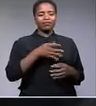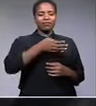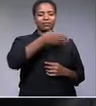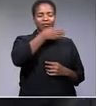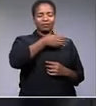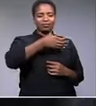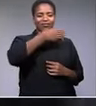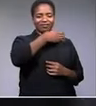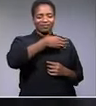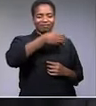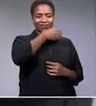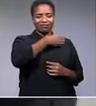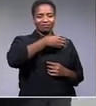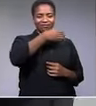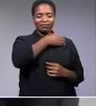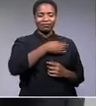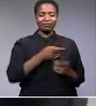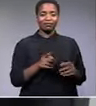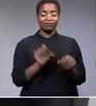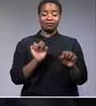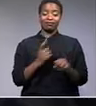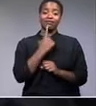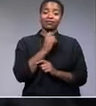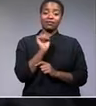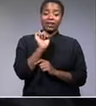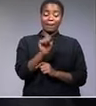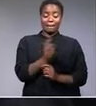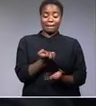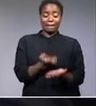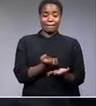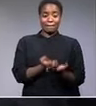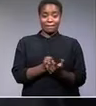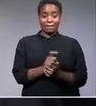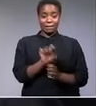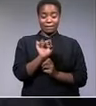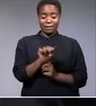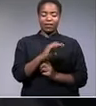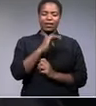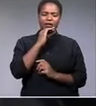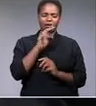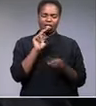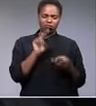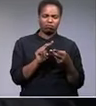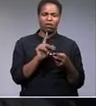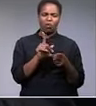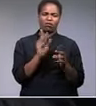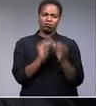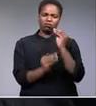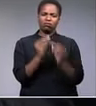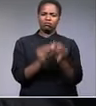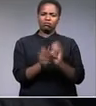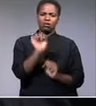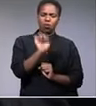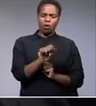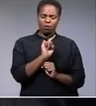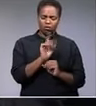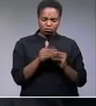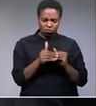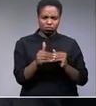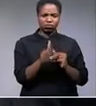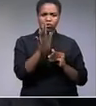Deputy Information Minister Energy Mutodi says the economic crisis is temporary. He says measures have been put in place